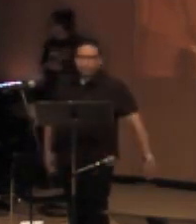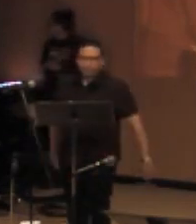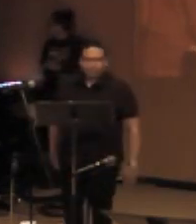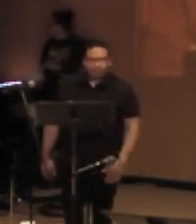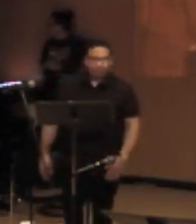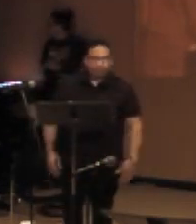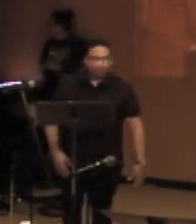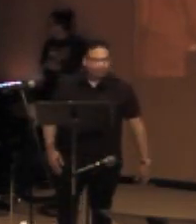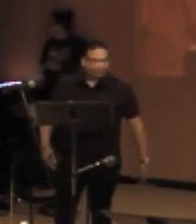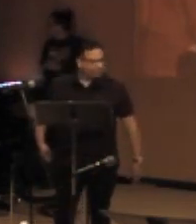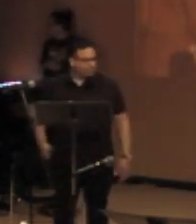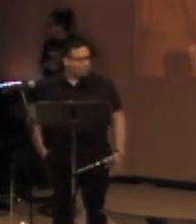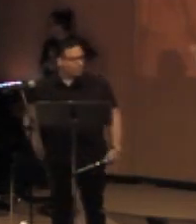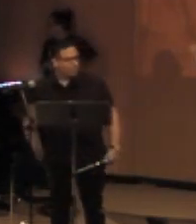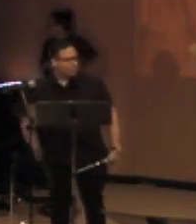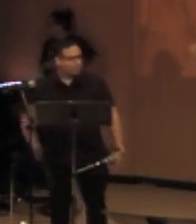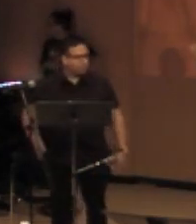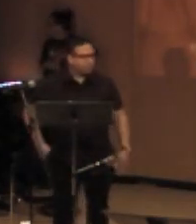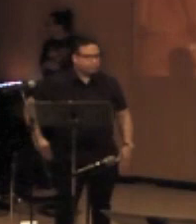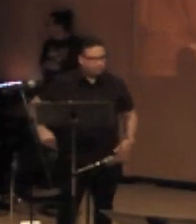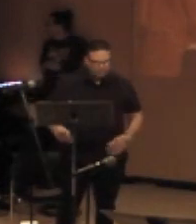might take a shift too